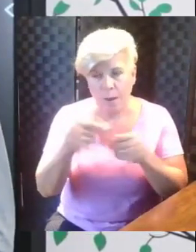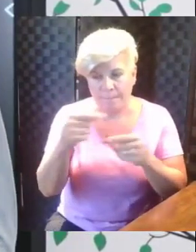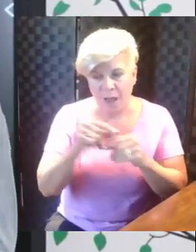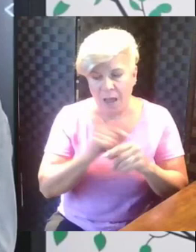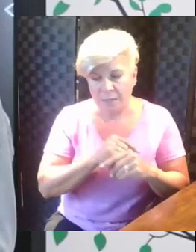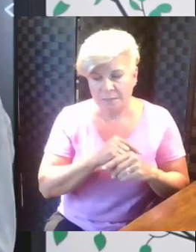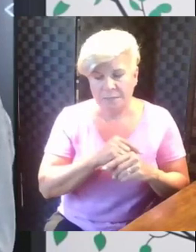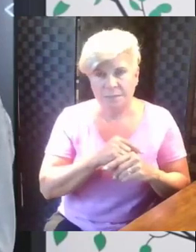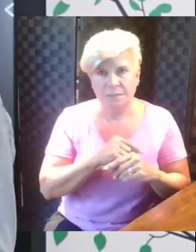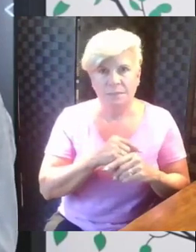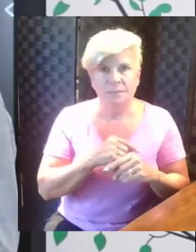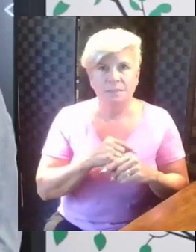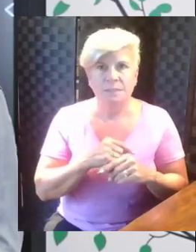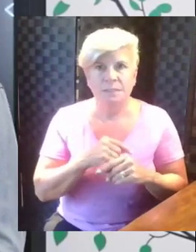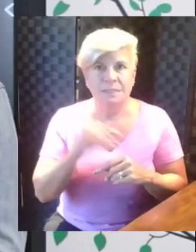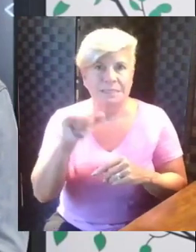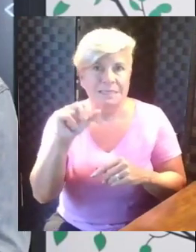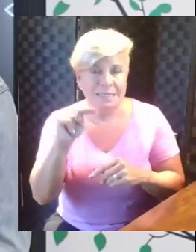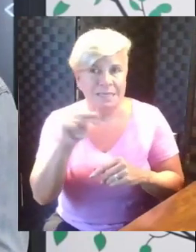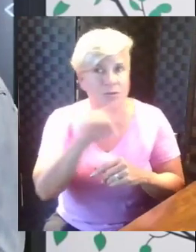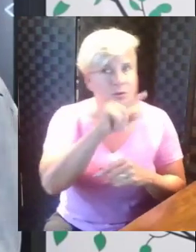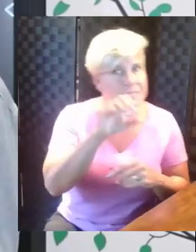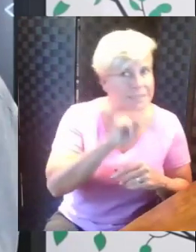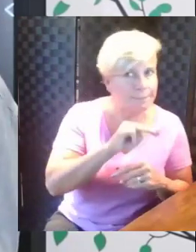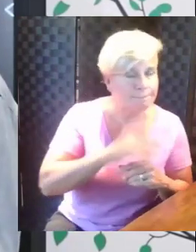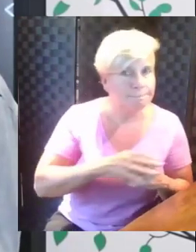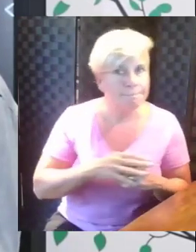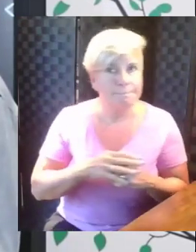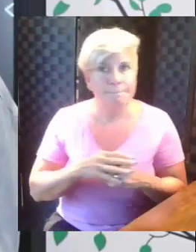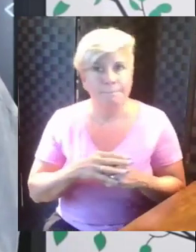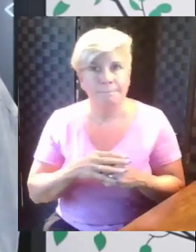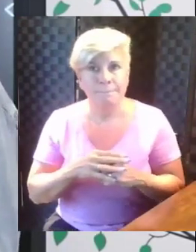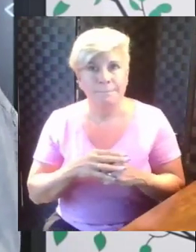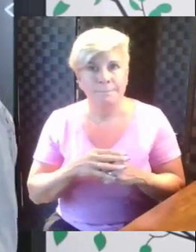blocks? Ian or Zim?